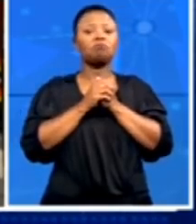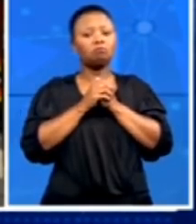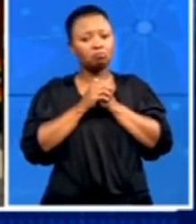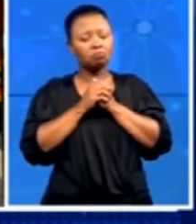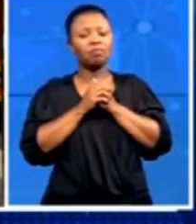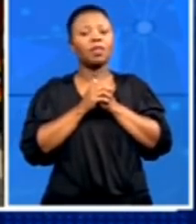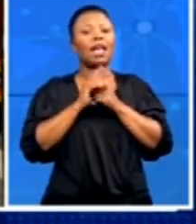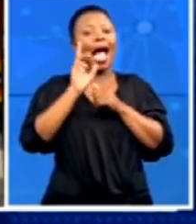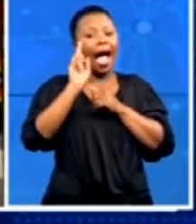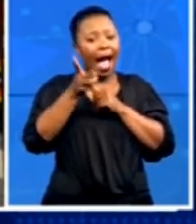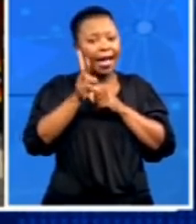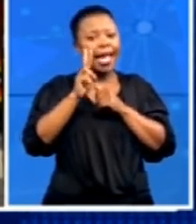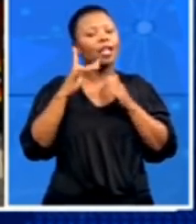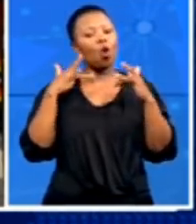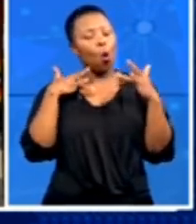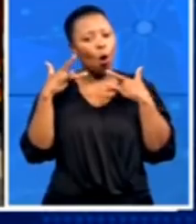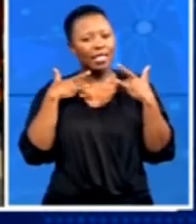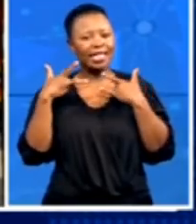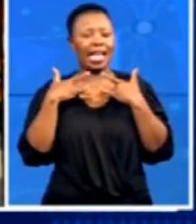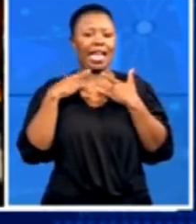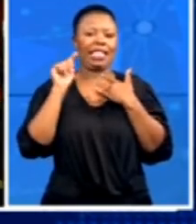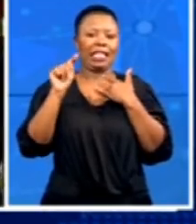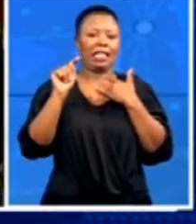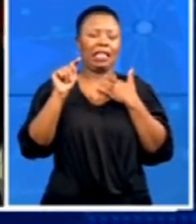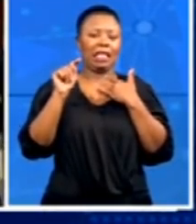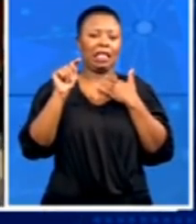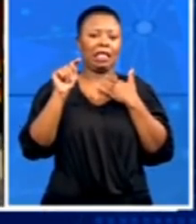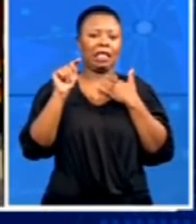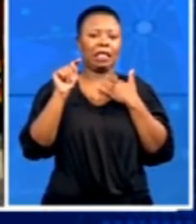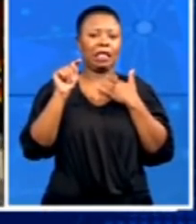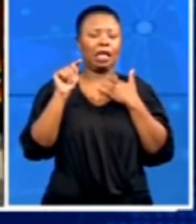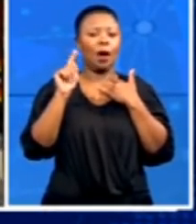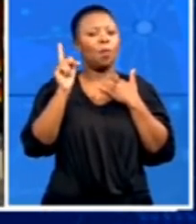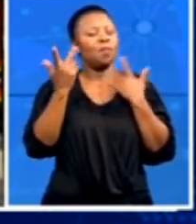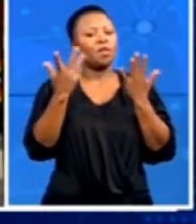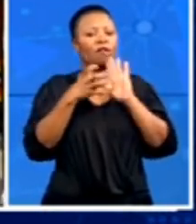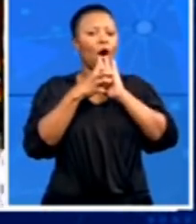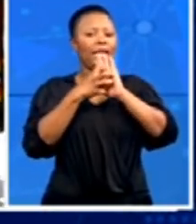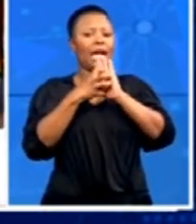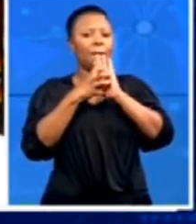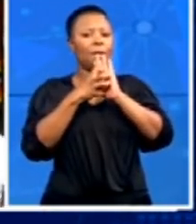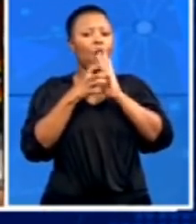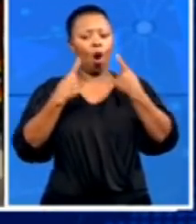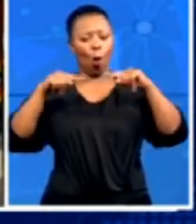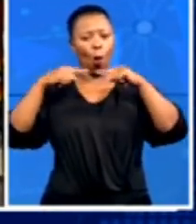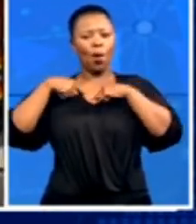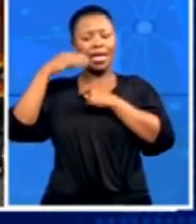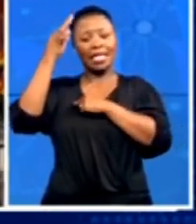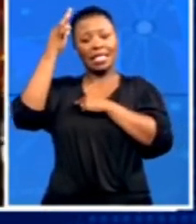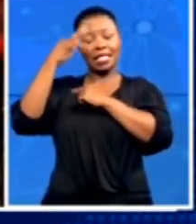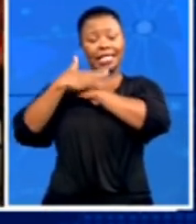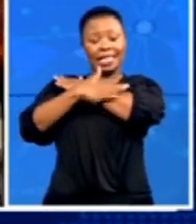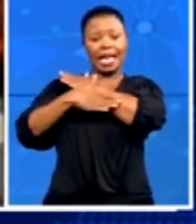about, and that is that, for instance, we are preparing for the State of the Nation address. I think our